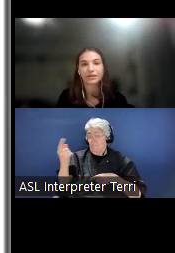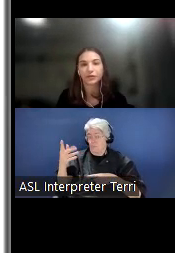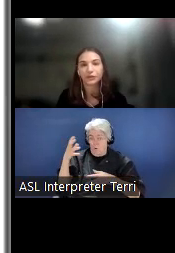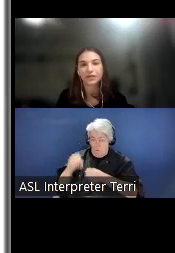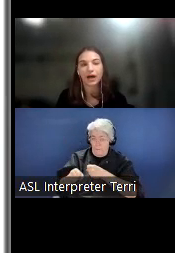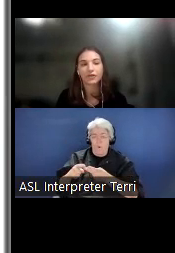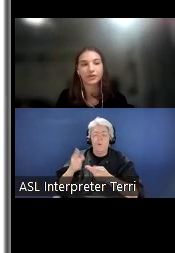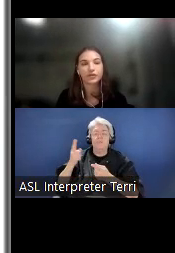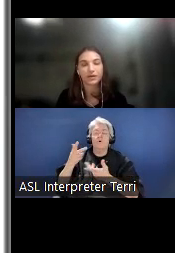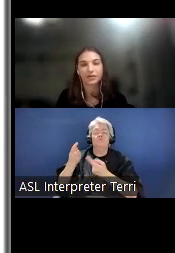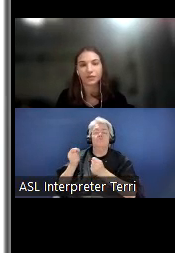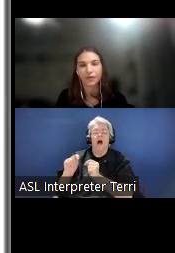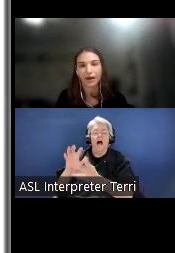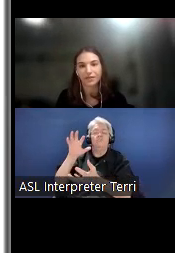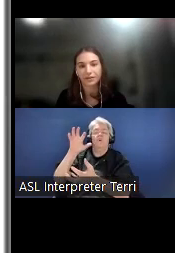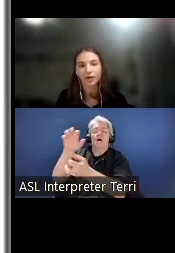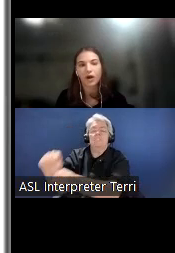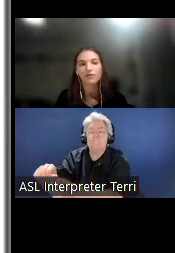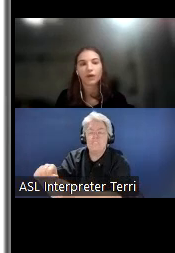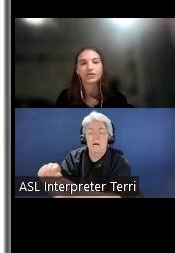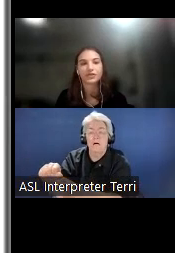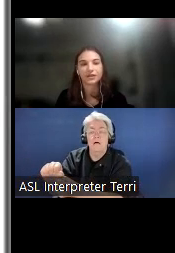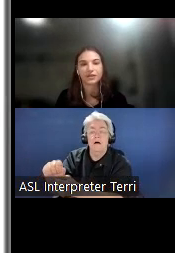is attempted to lose